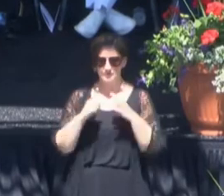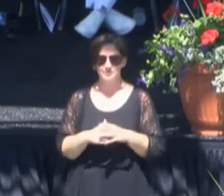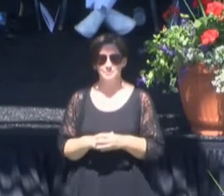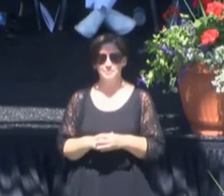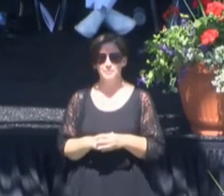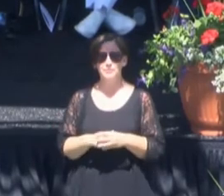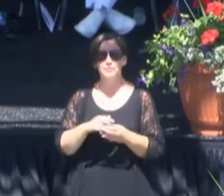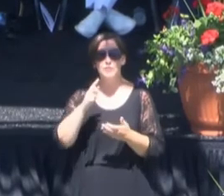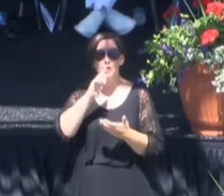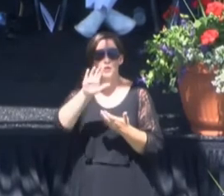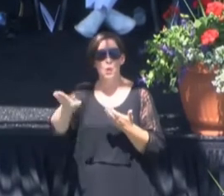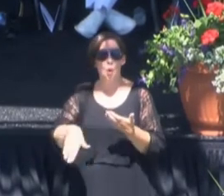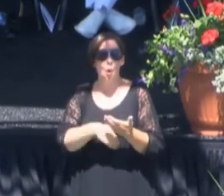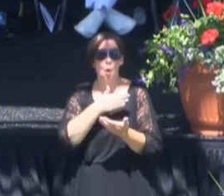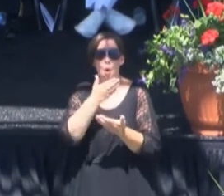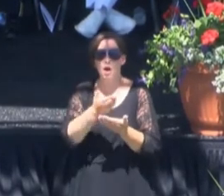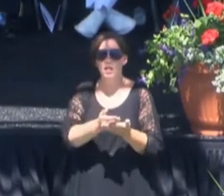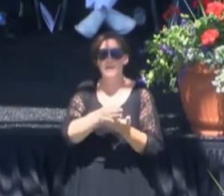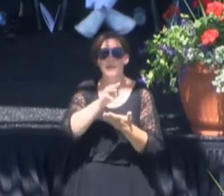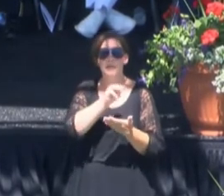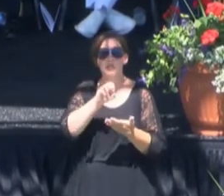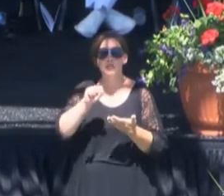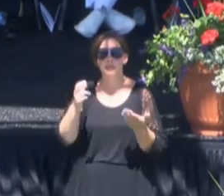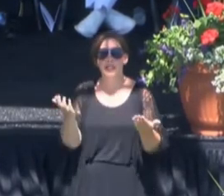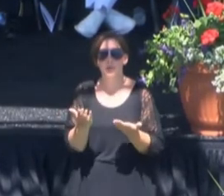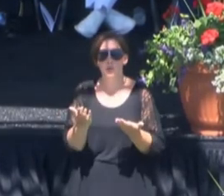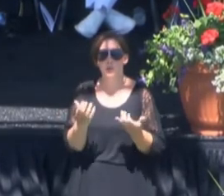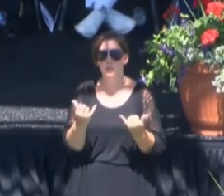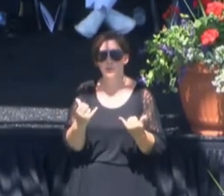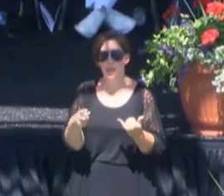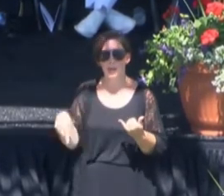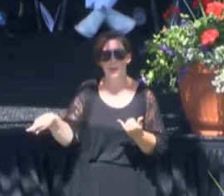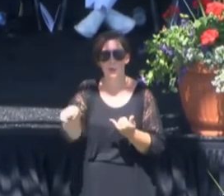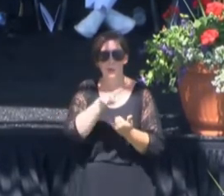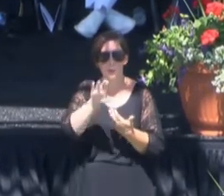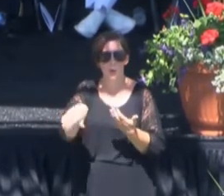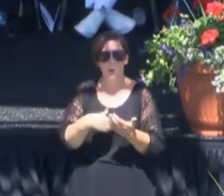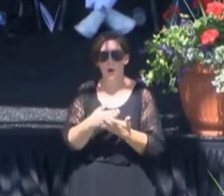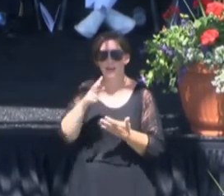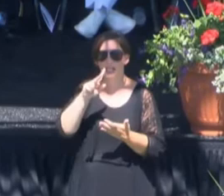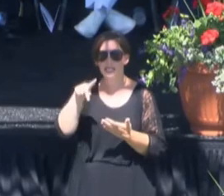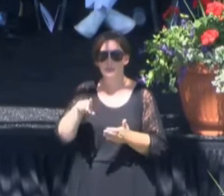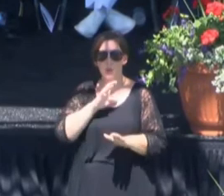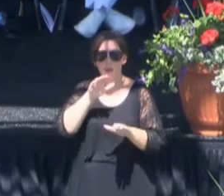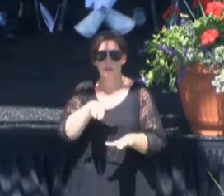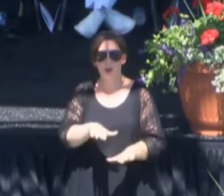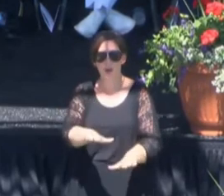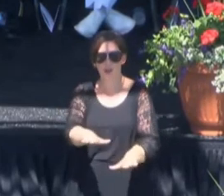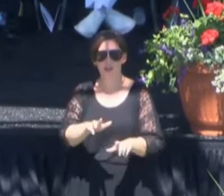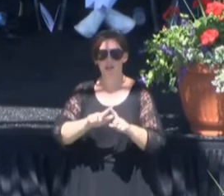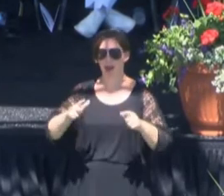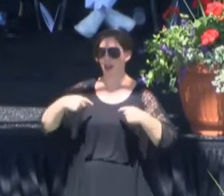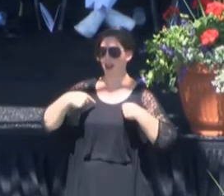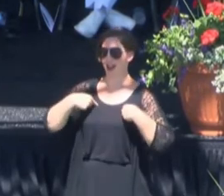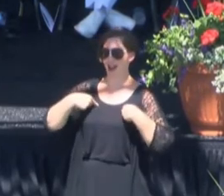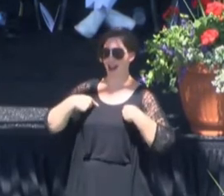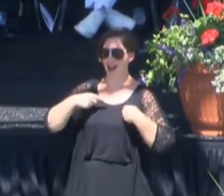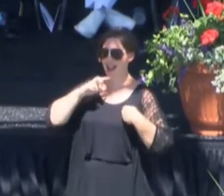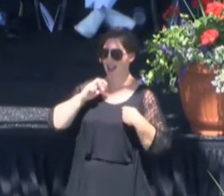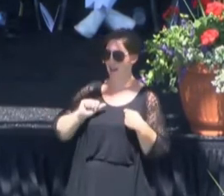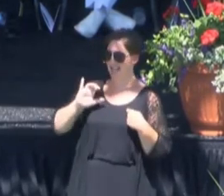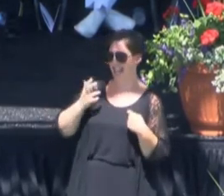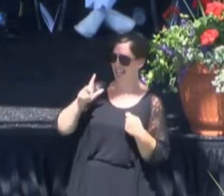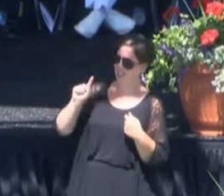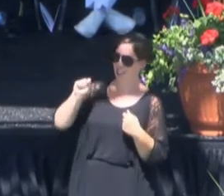To all of the midshipmen here today, you are all Kings Point mariners, but I am an ancient